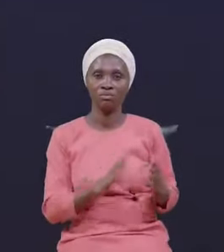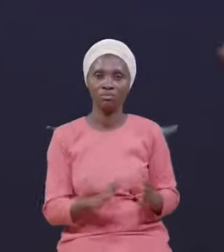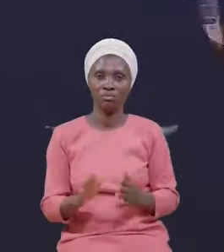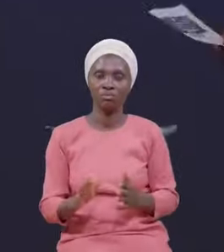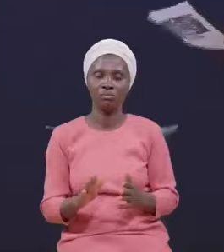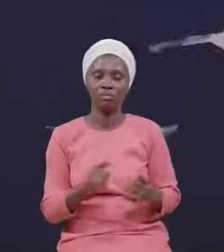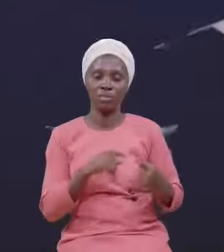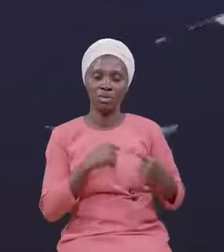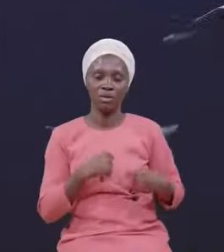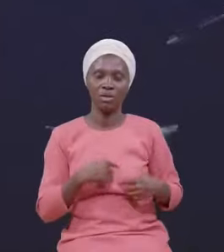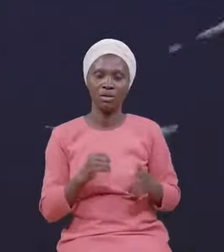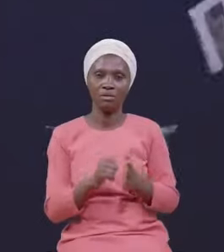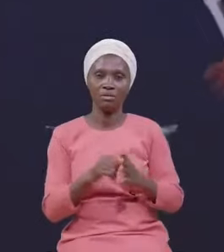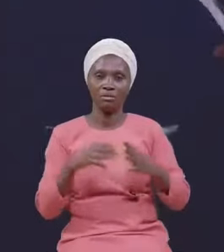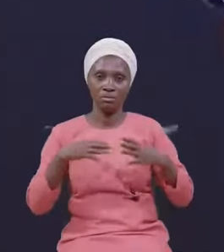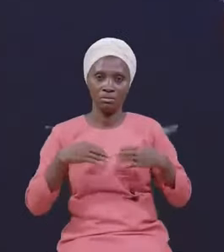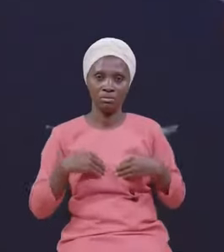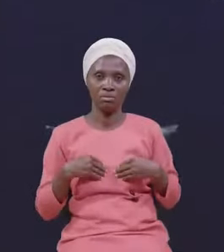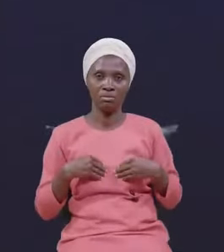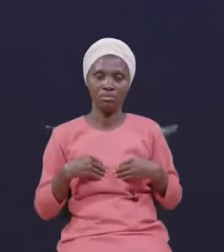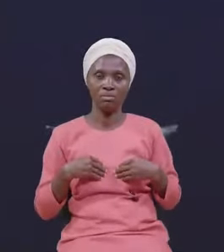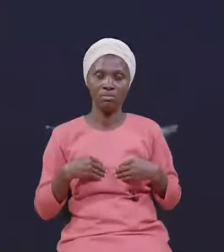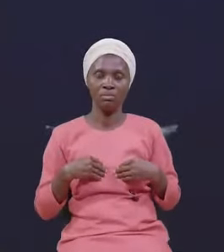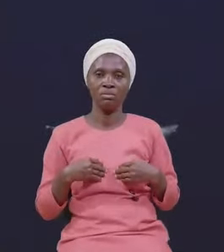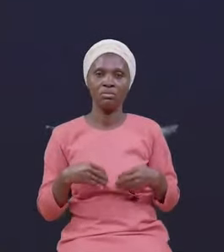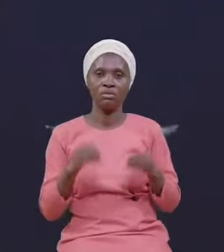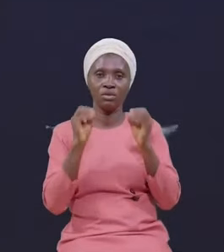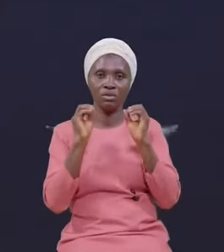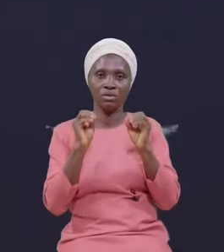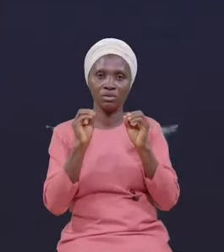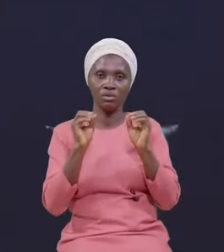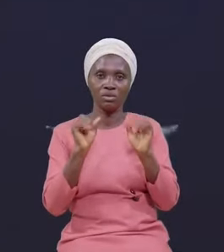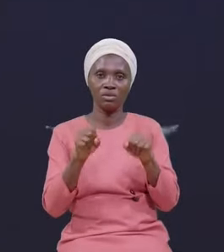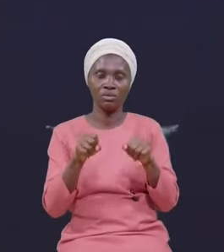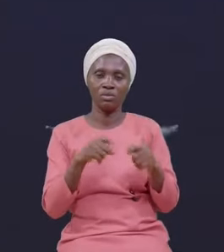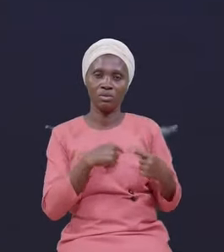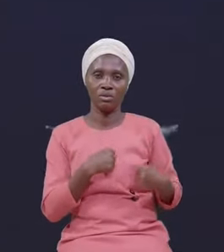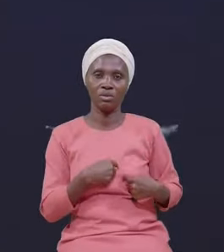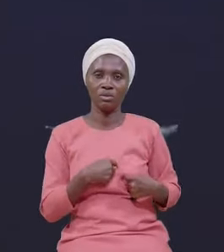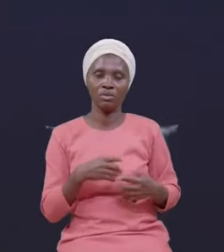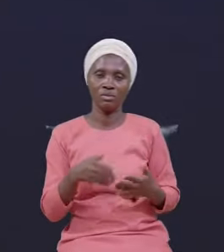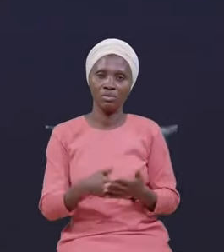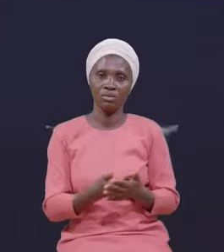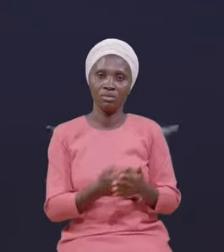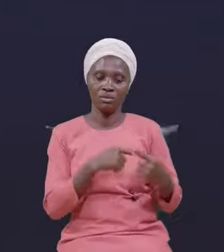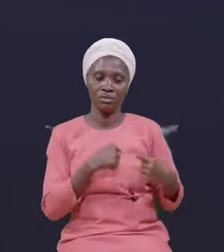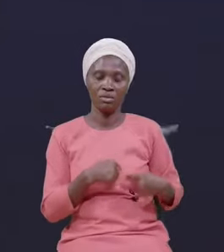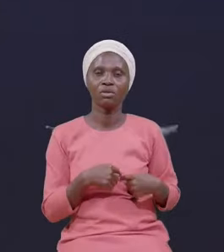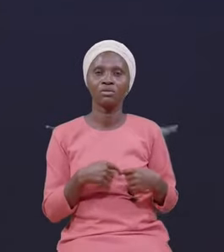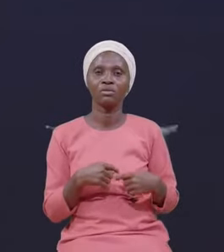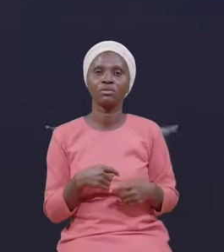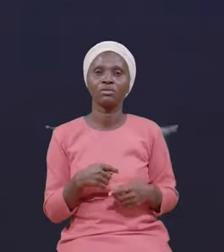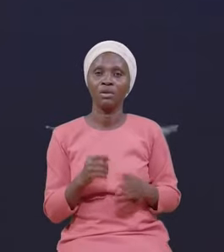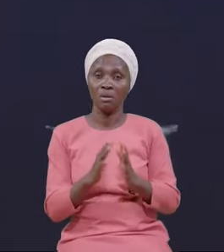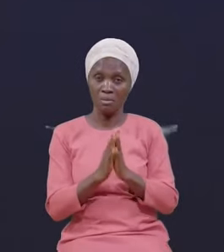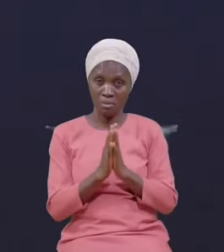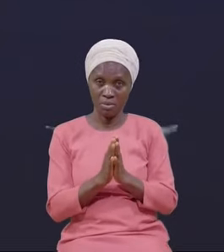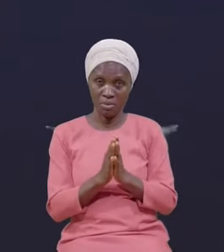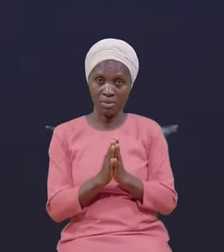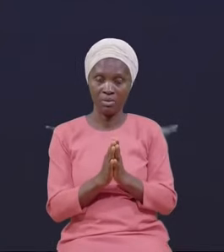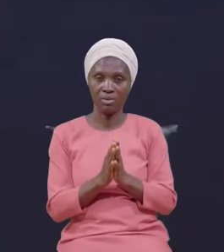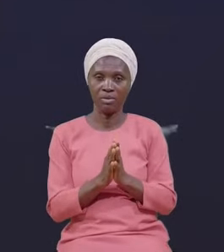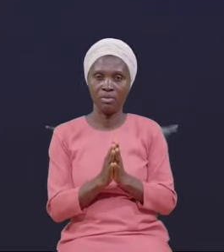heart fresh Hearts pray this morning commit yourself to the Lord